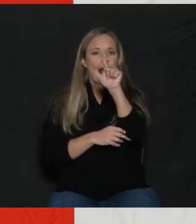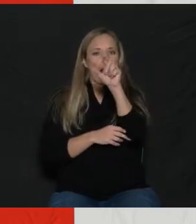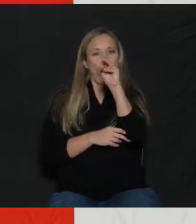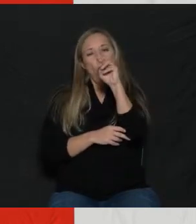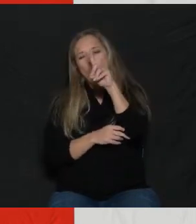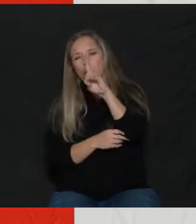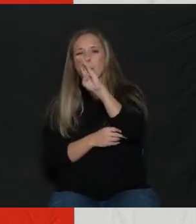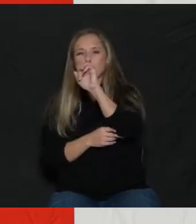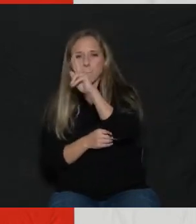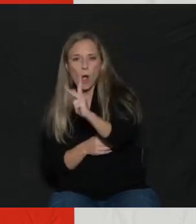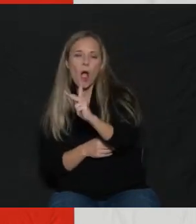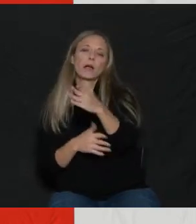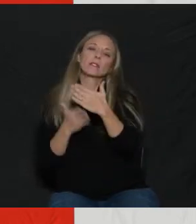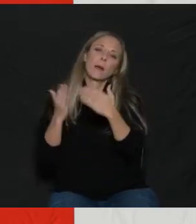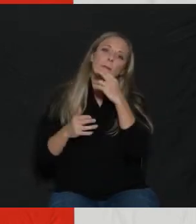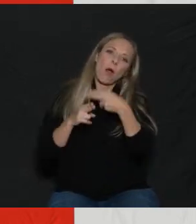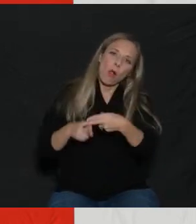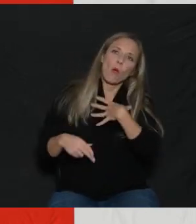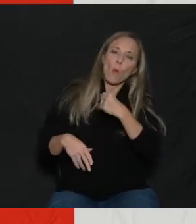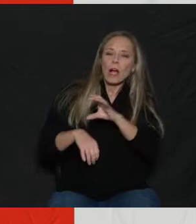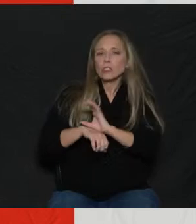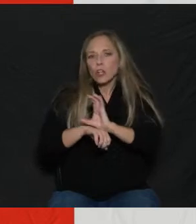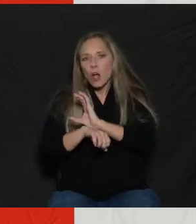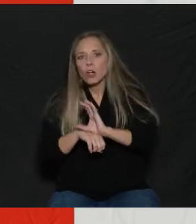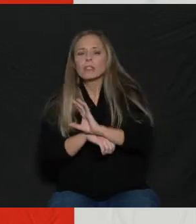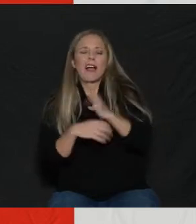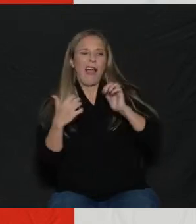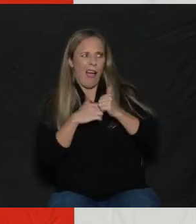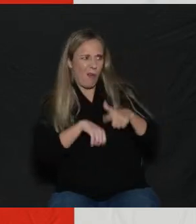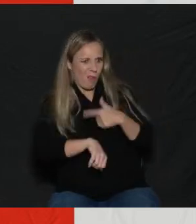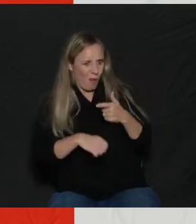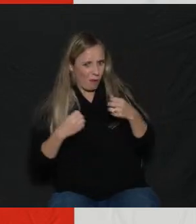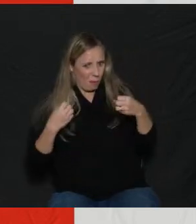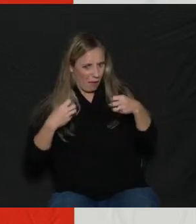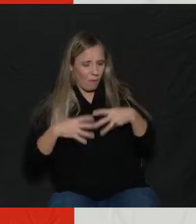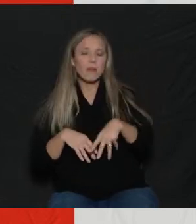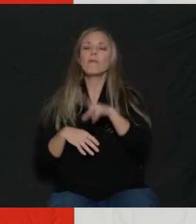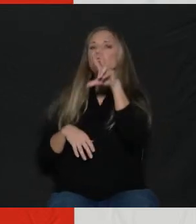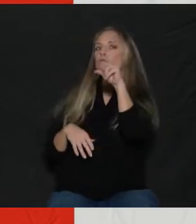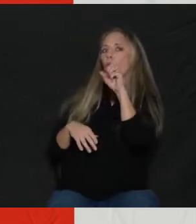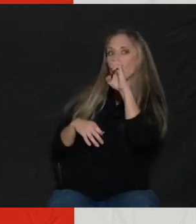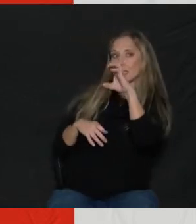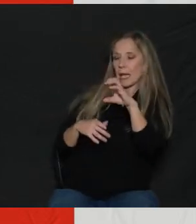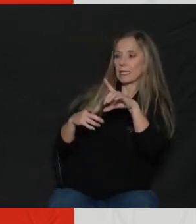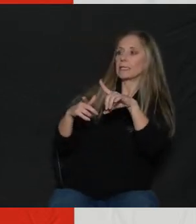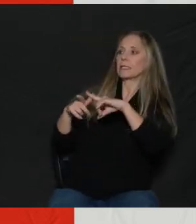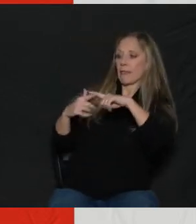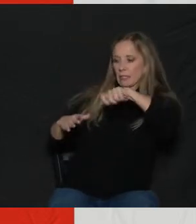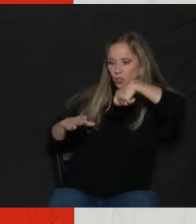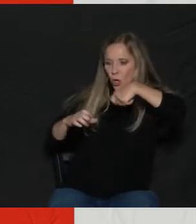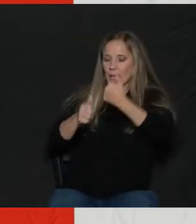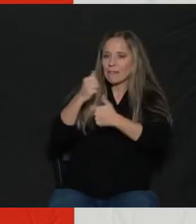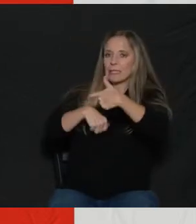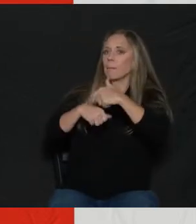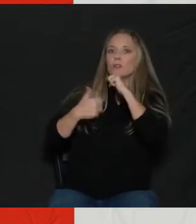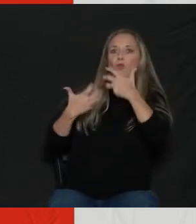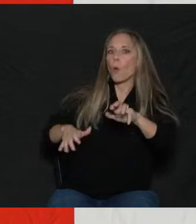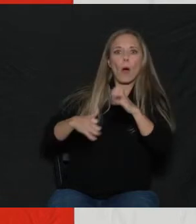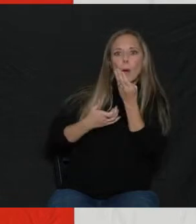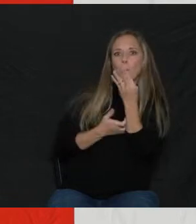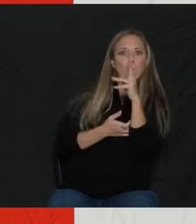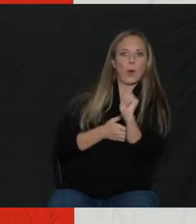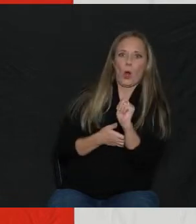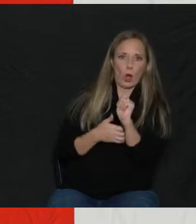You have to do it in 30-second increments. You got to stir every time and make sure you're not burning it. Has to not burn it. Yes. Okay. So you